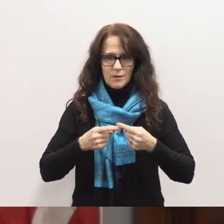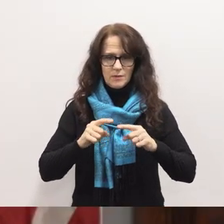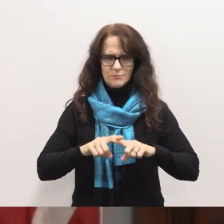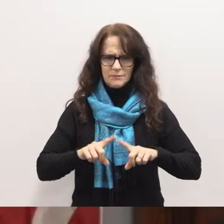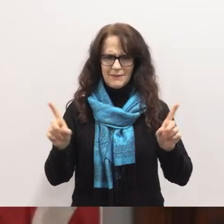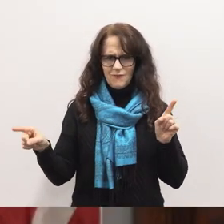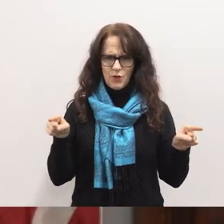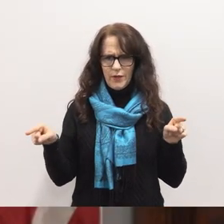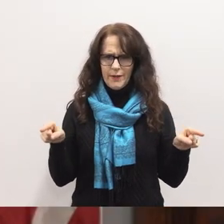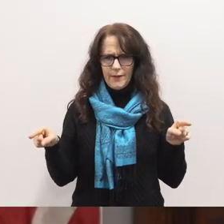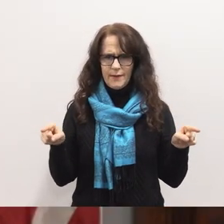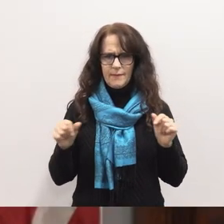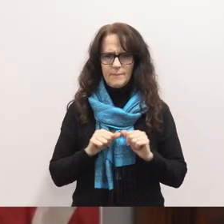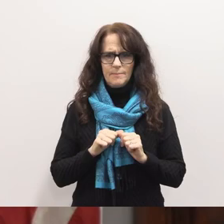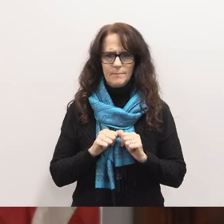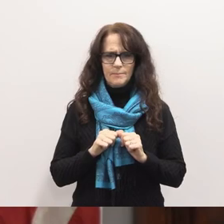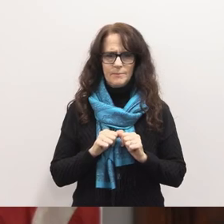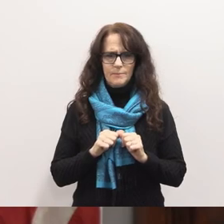but yes,